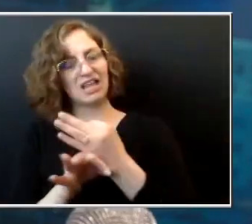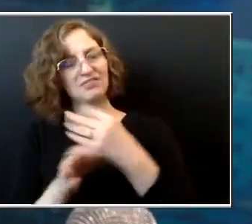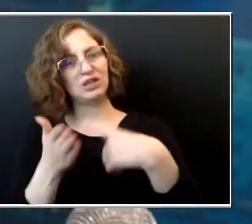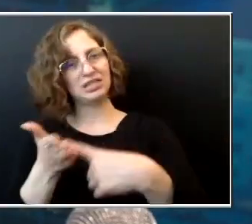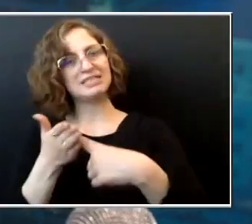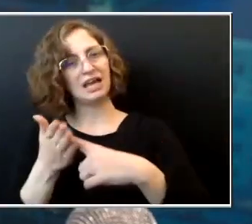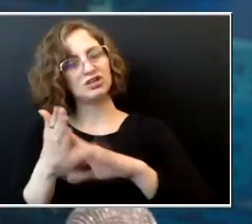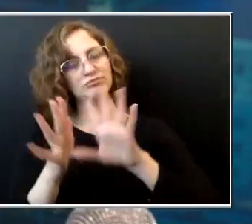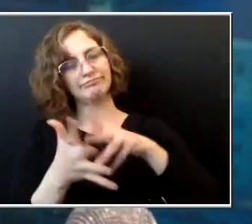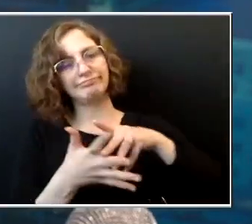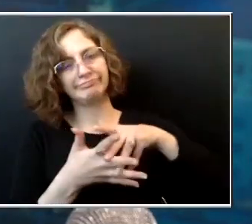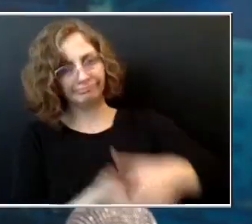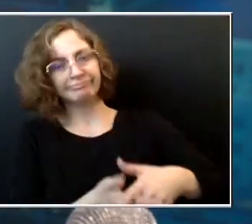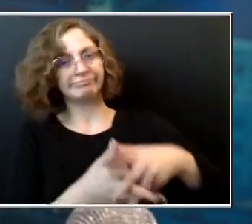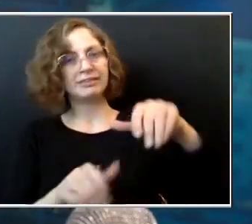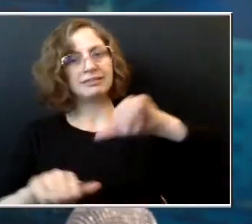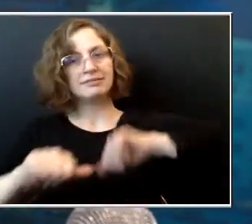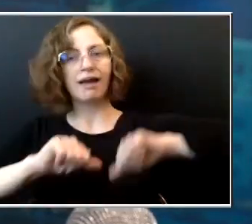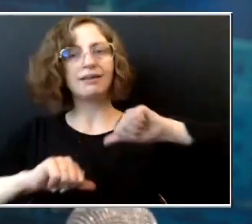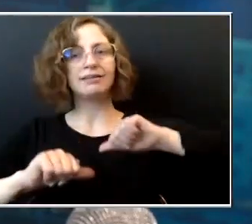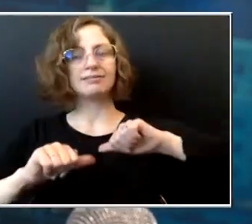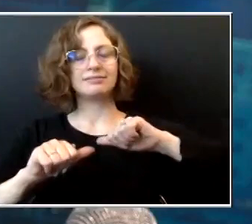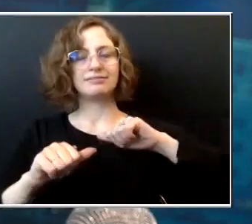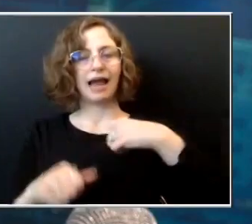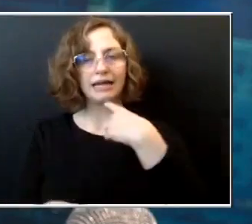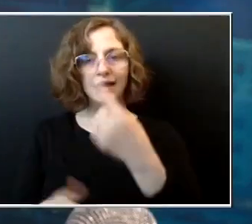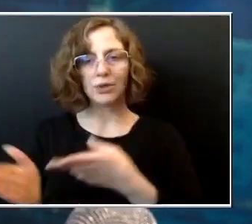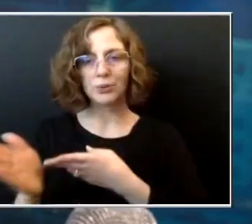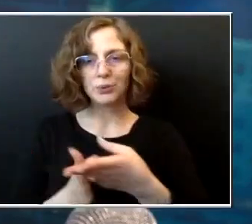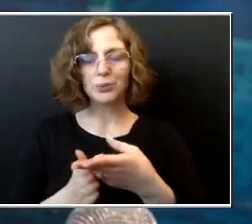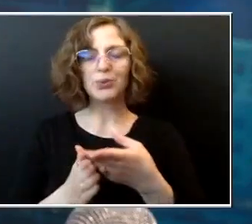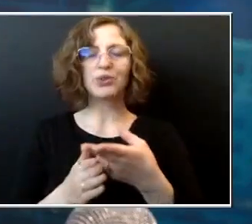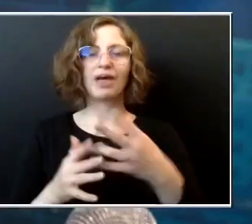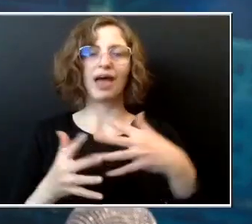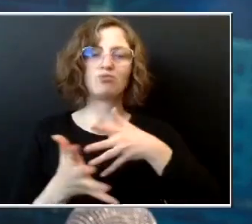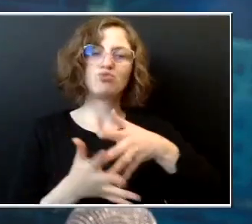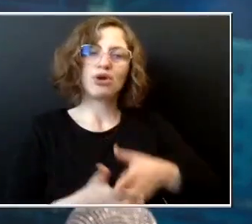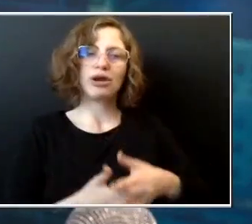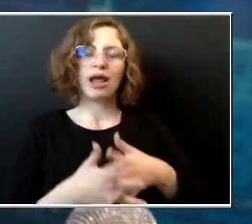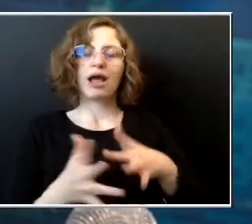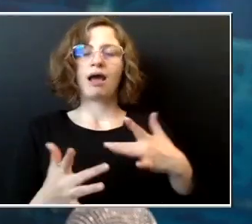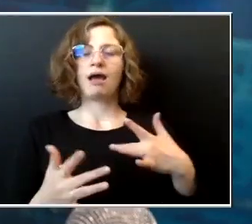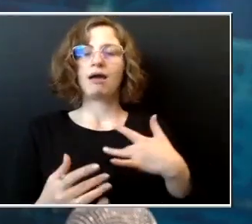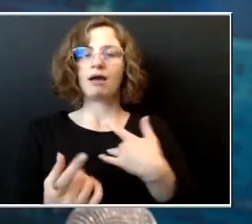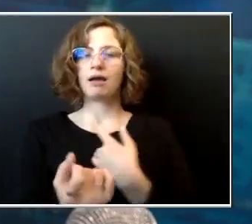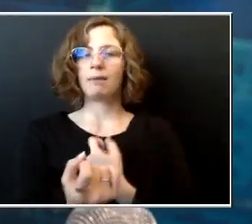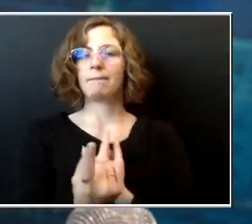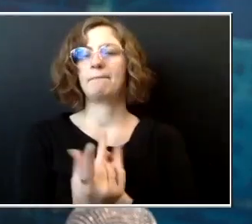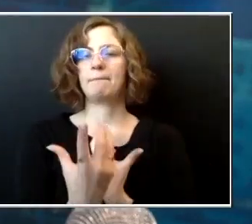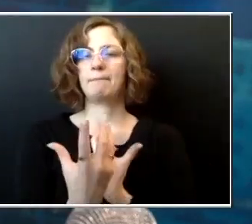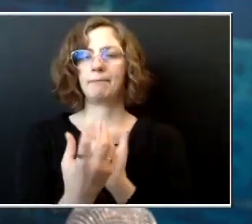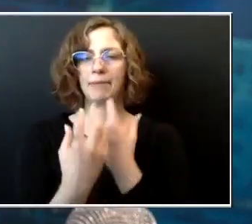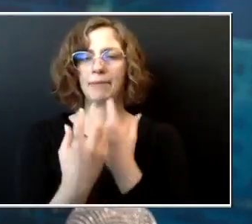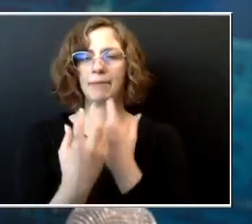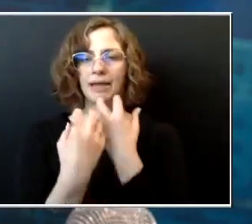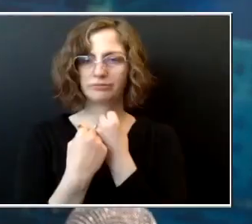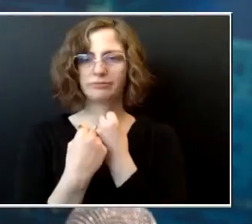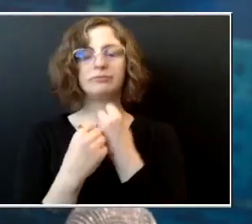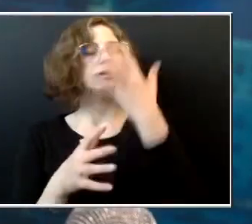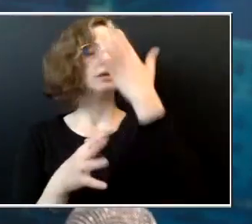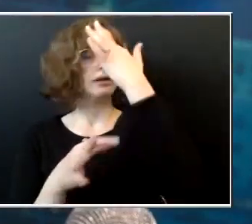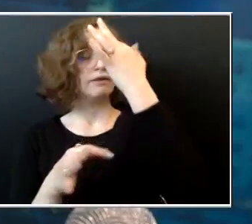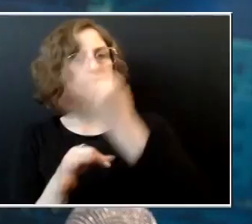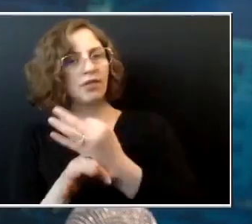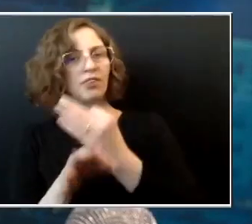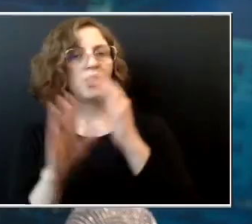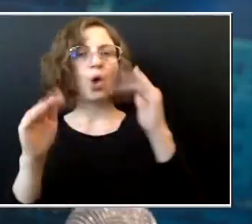the truth, and rooted in compassion. Faith, hope, and science are a powerful combination. And as